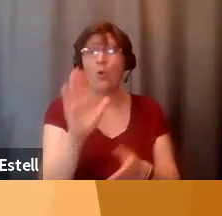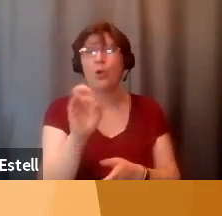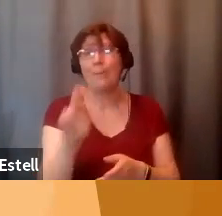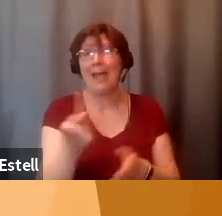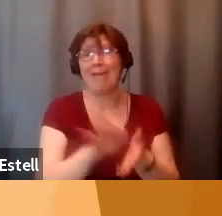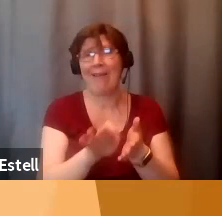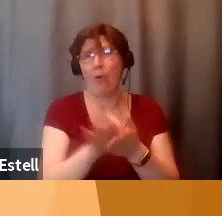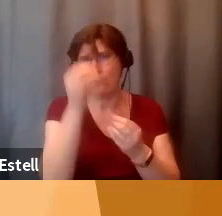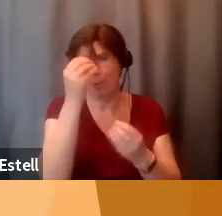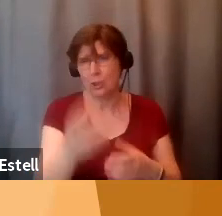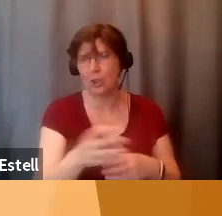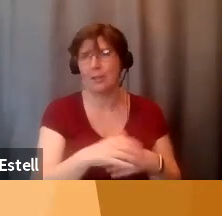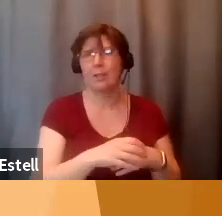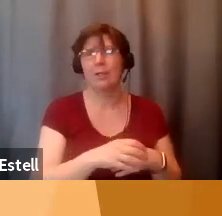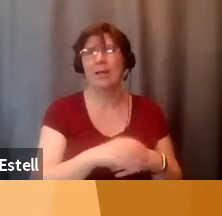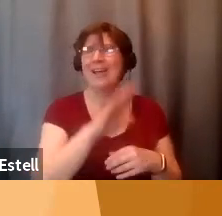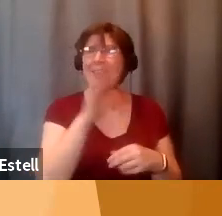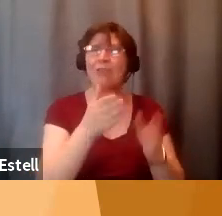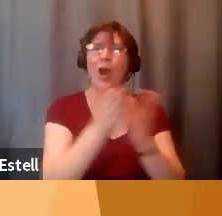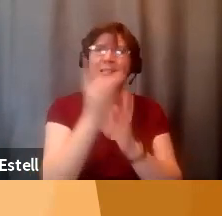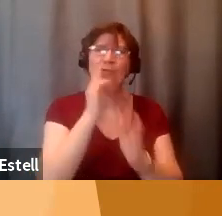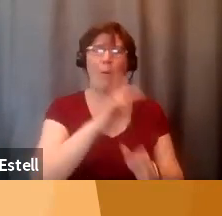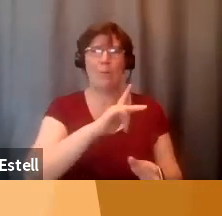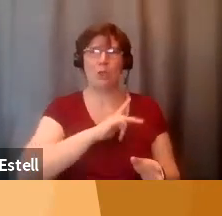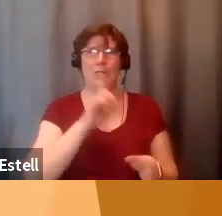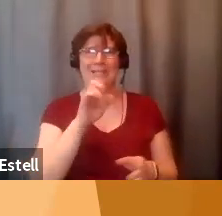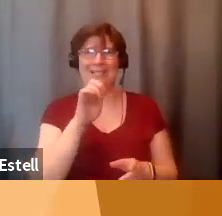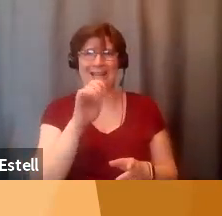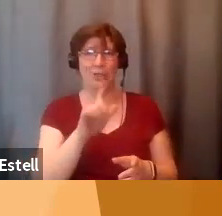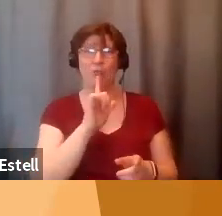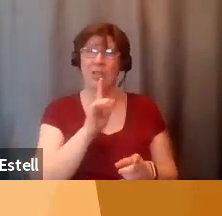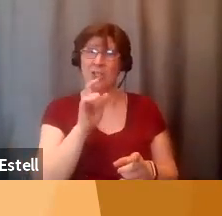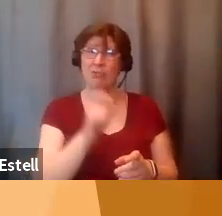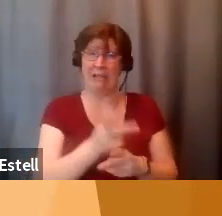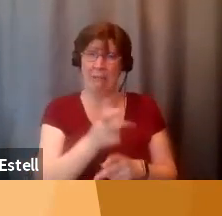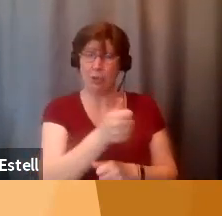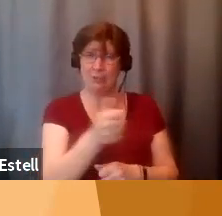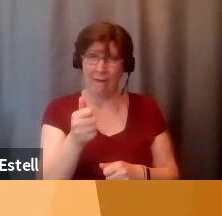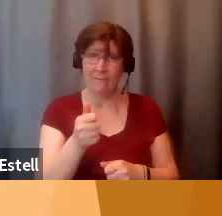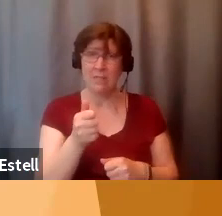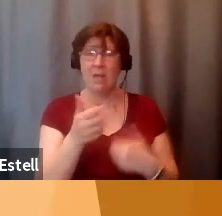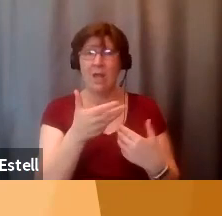information. So they never ask for those personal details that really you should keep to yourself and